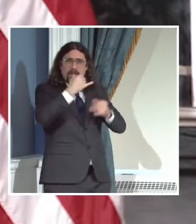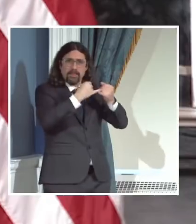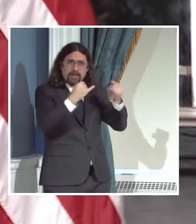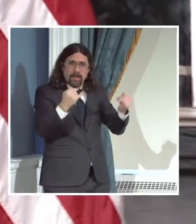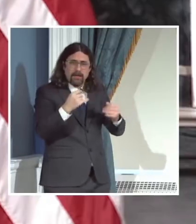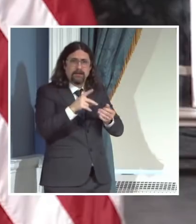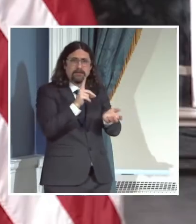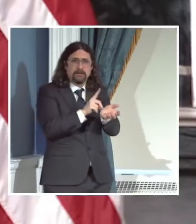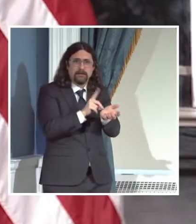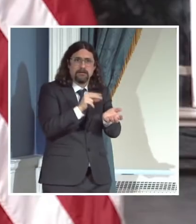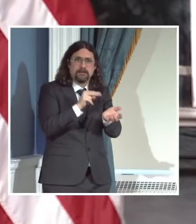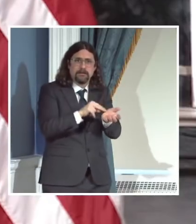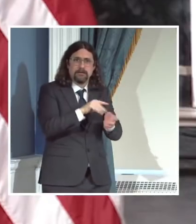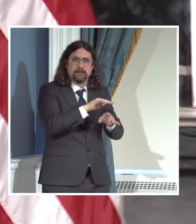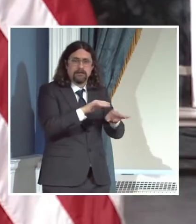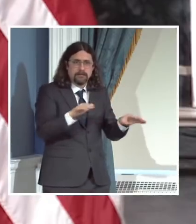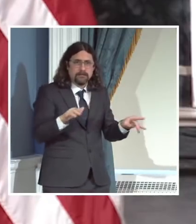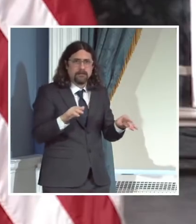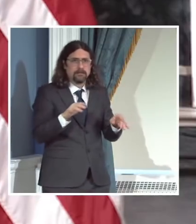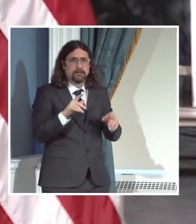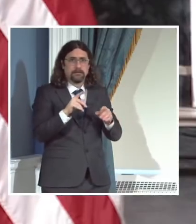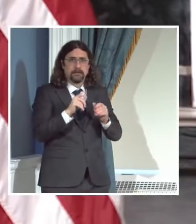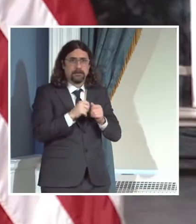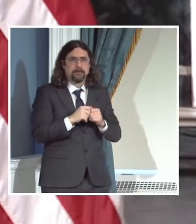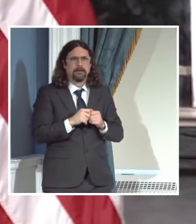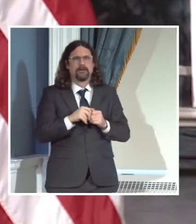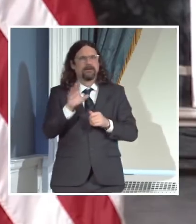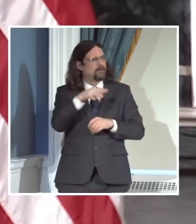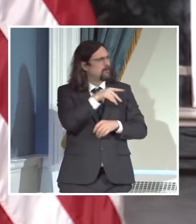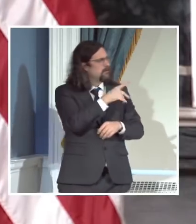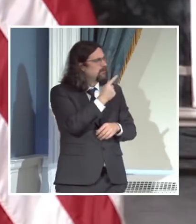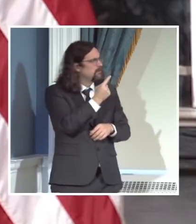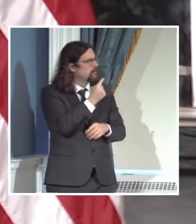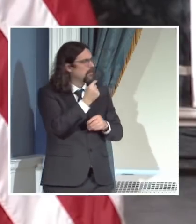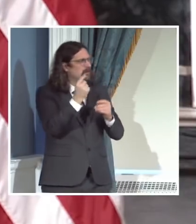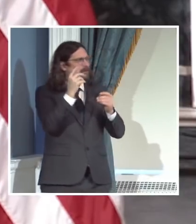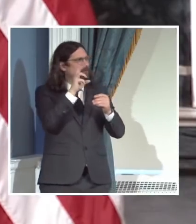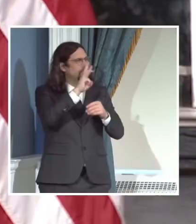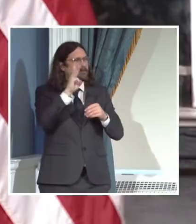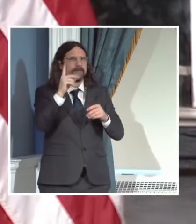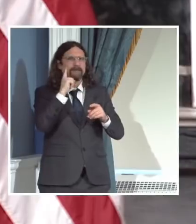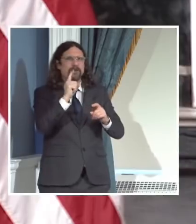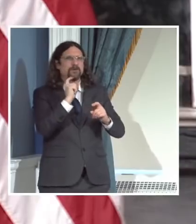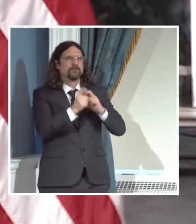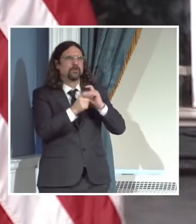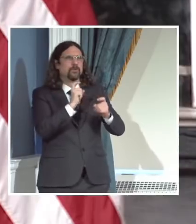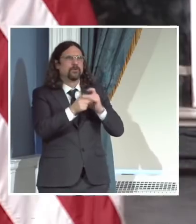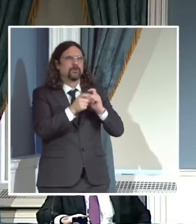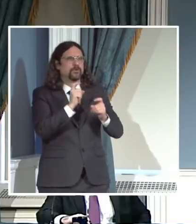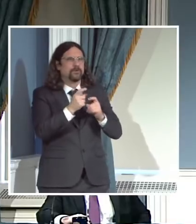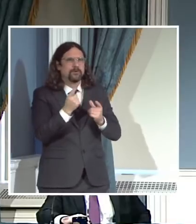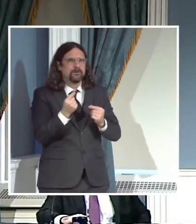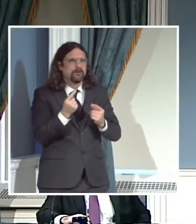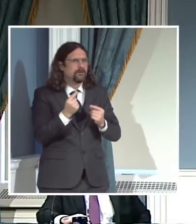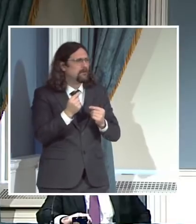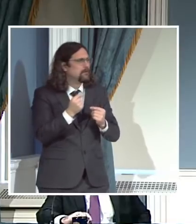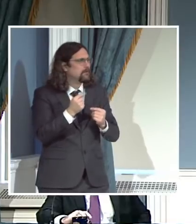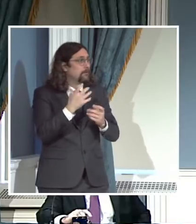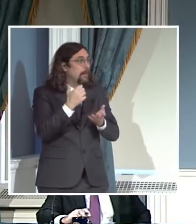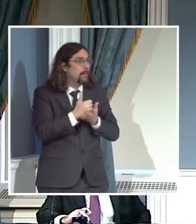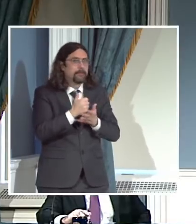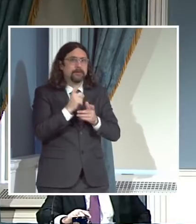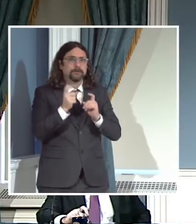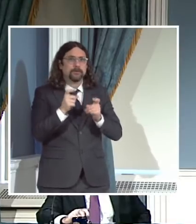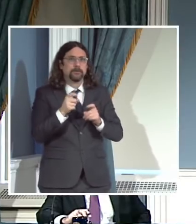those direct donations, the food and the other things that'll help your heroic workers get through the day? What's that website again? Thank you, Mr. Mayor.